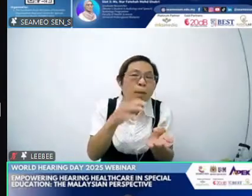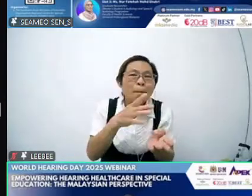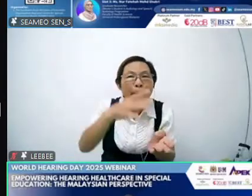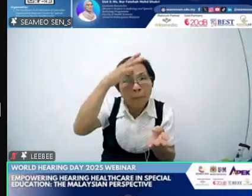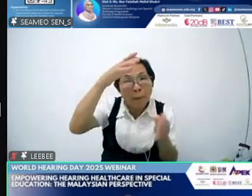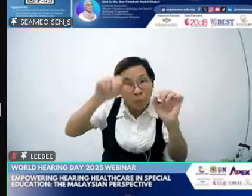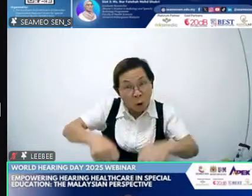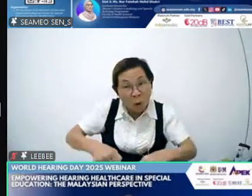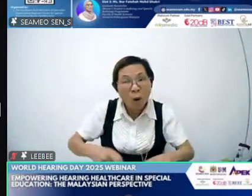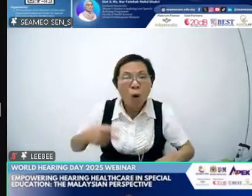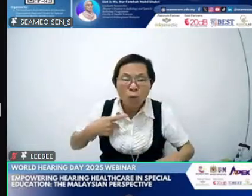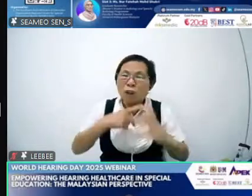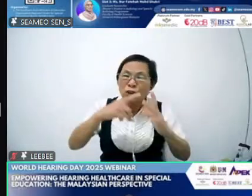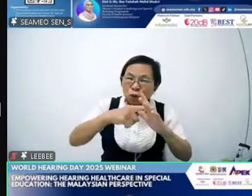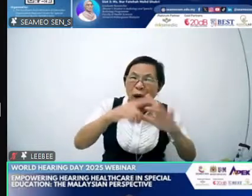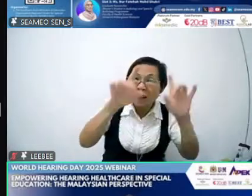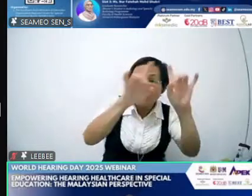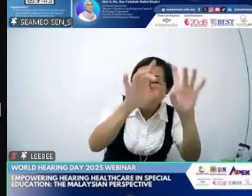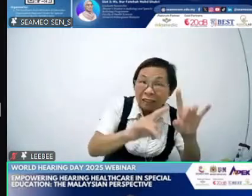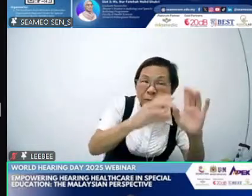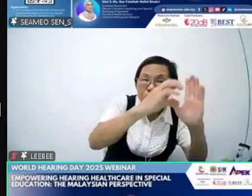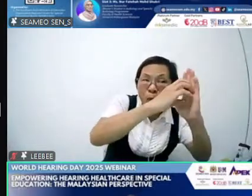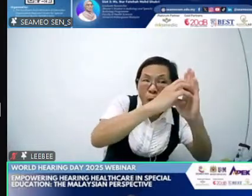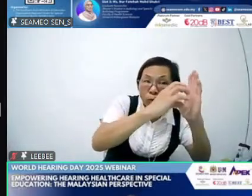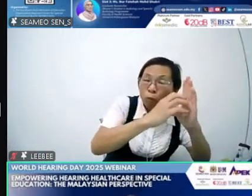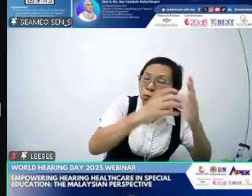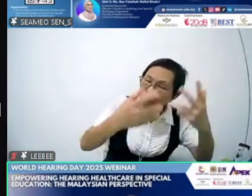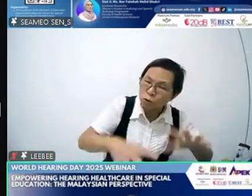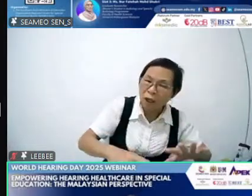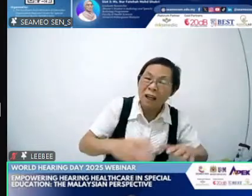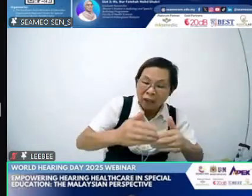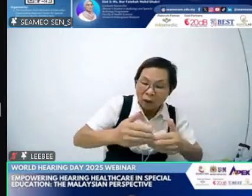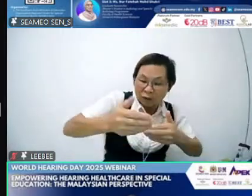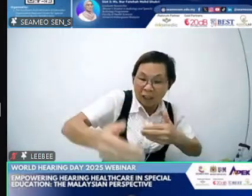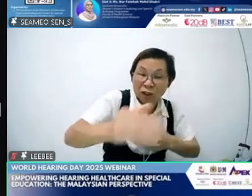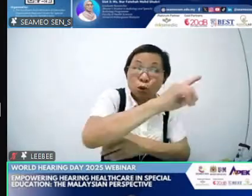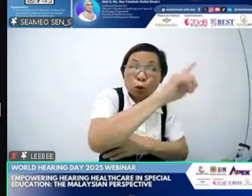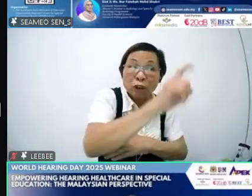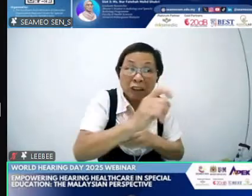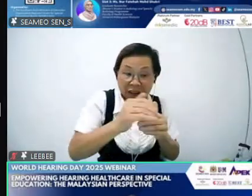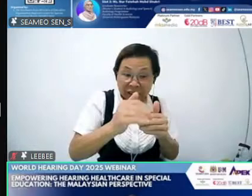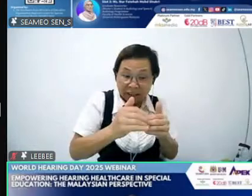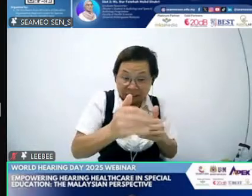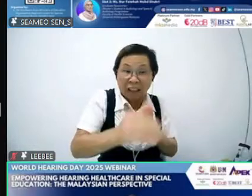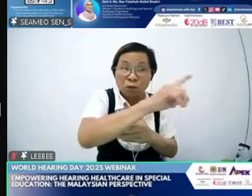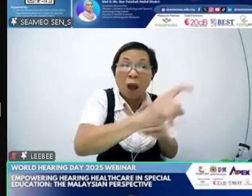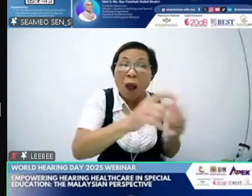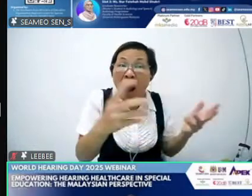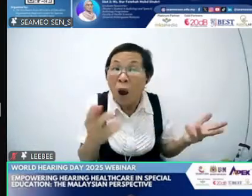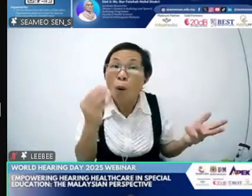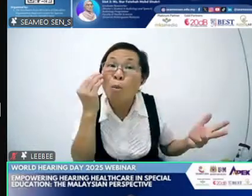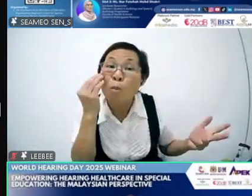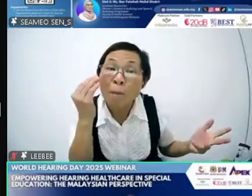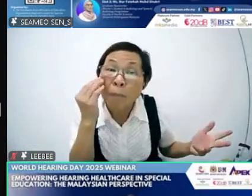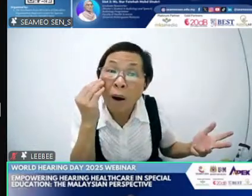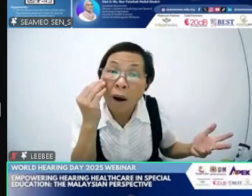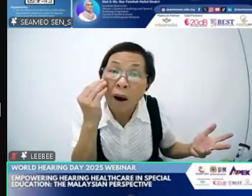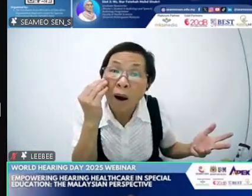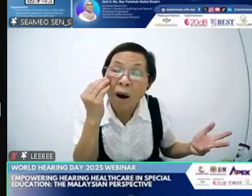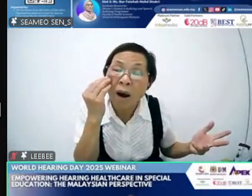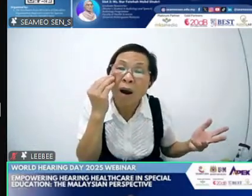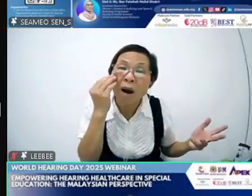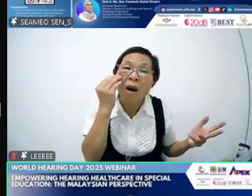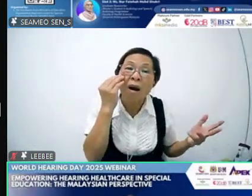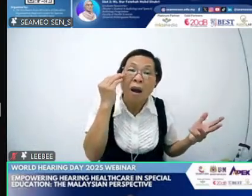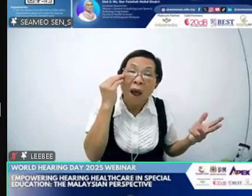So we have developed and tested the module. Now the next question is, how does the Malay Ham module can support